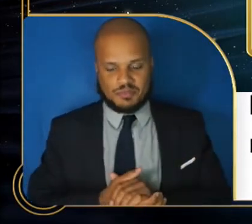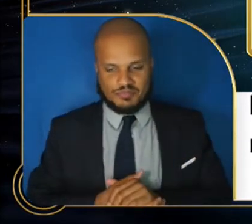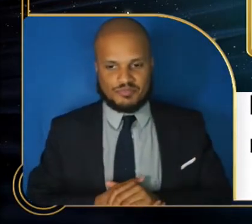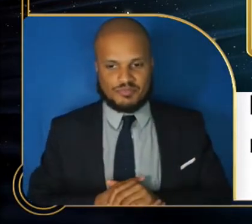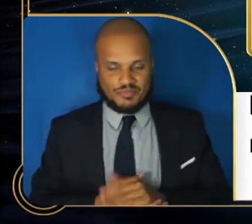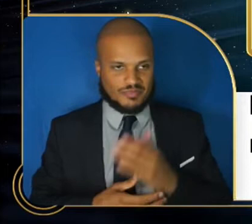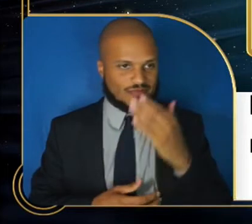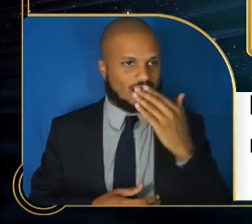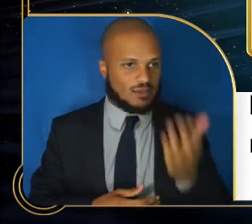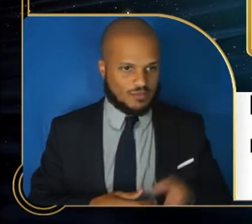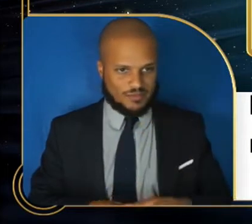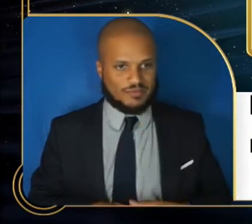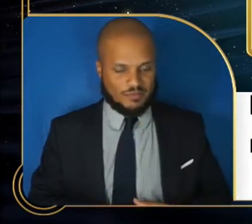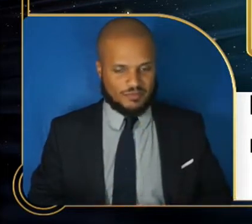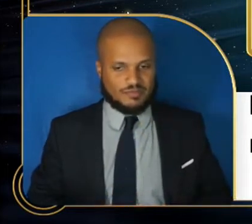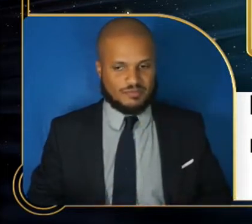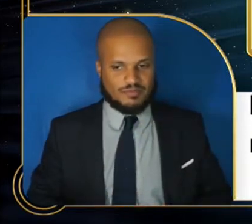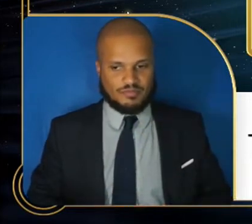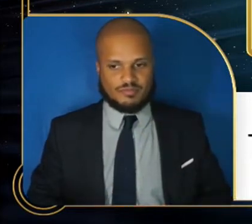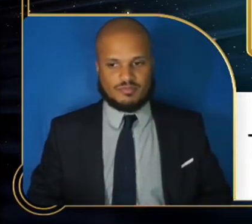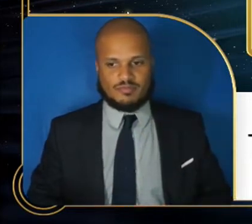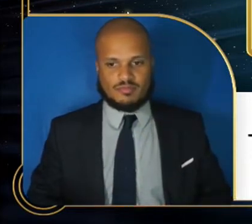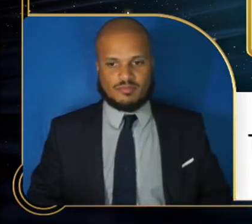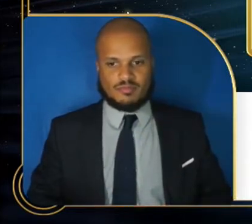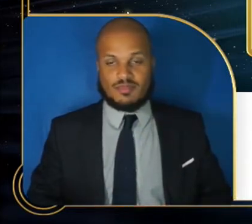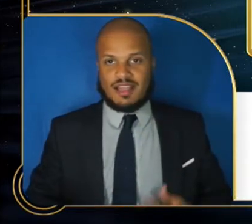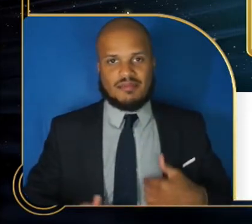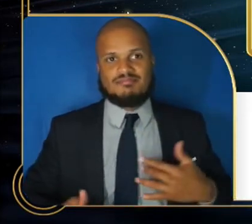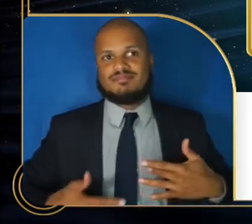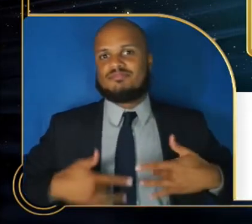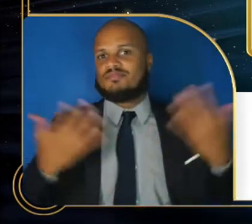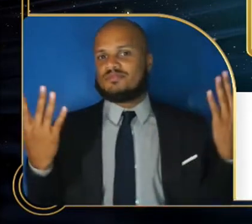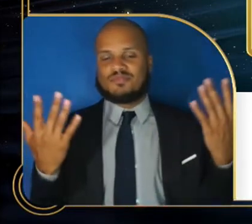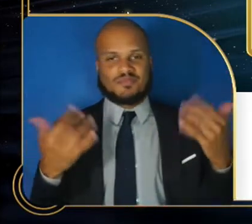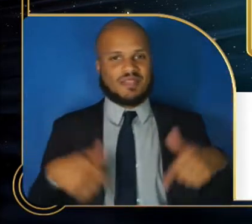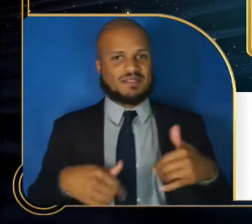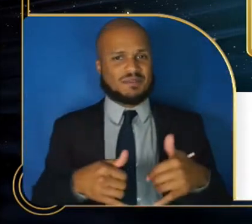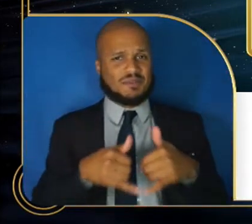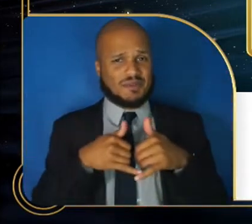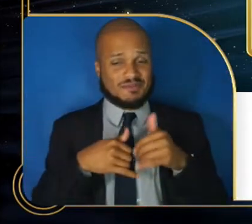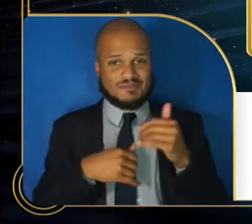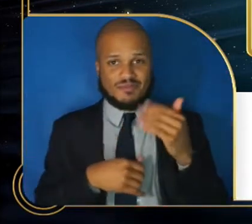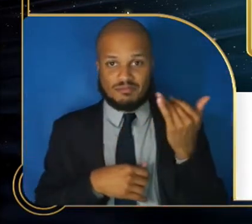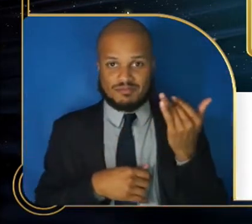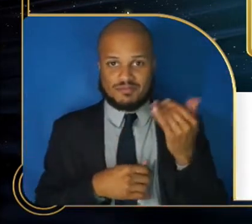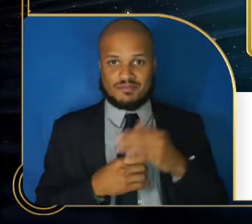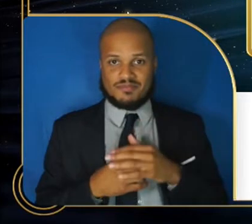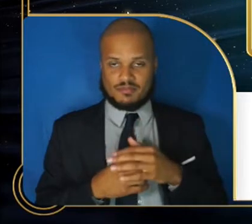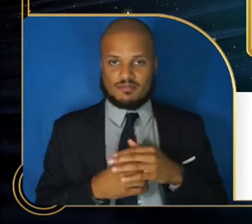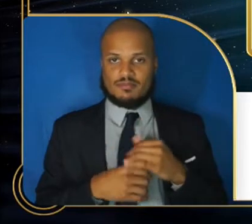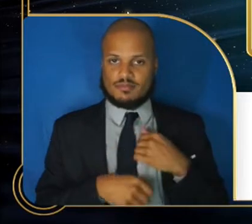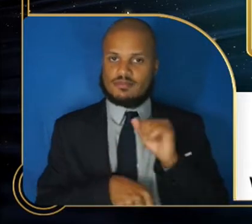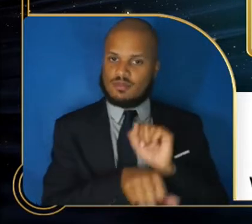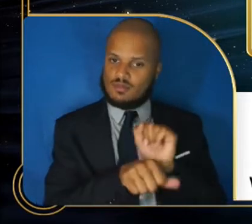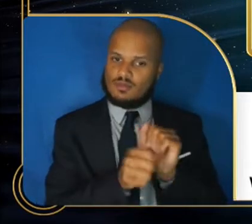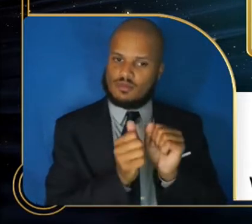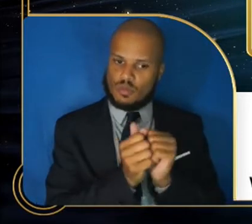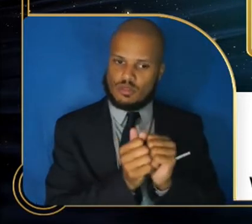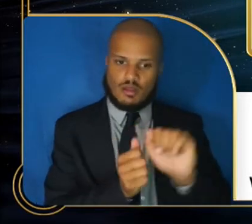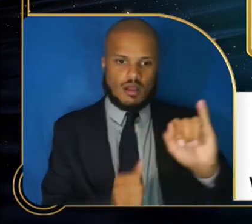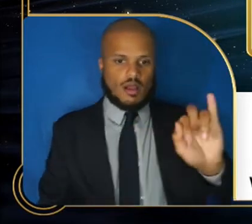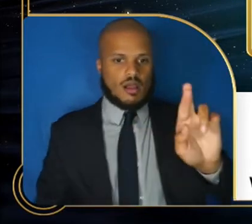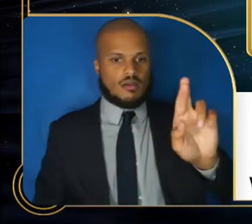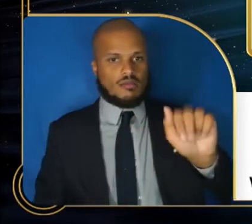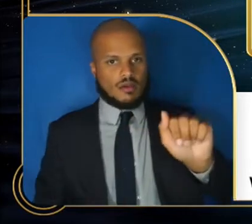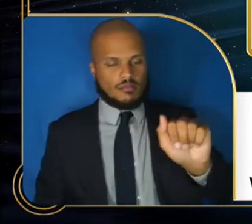you. I'm so excited about this award because working with Ira